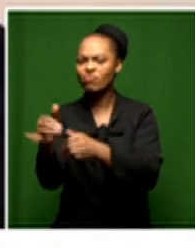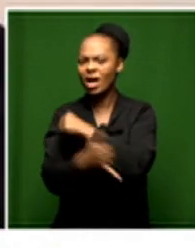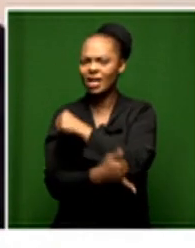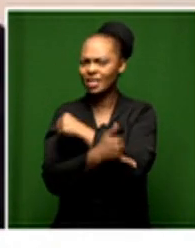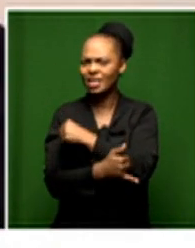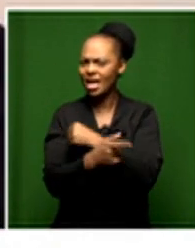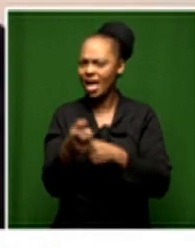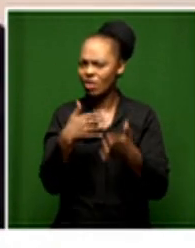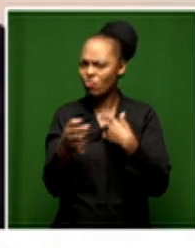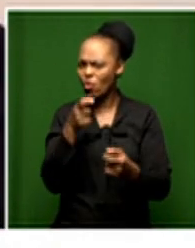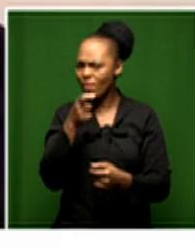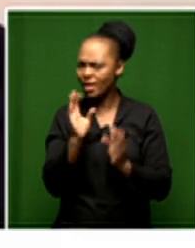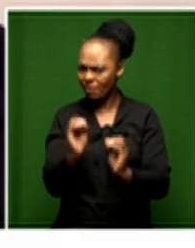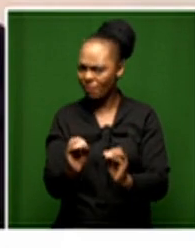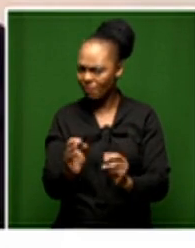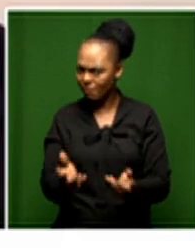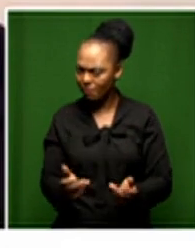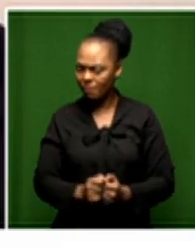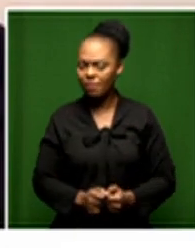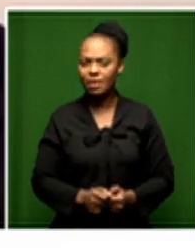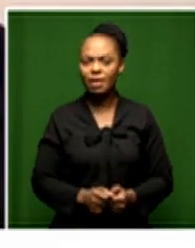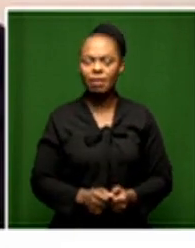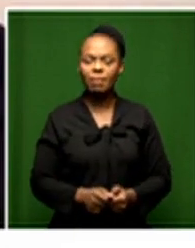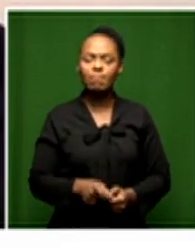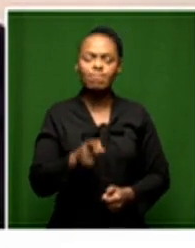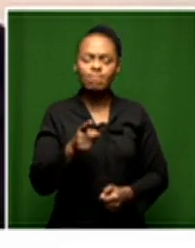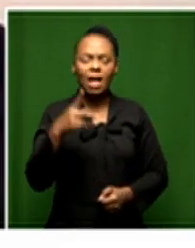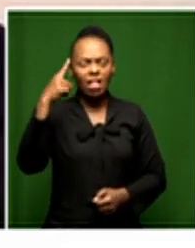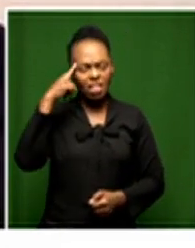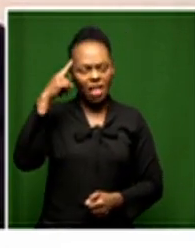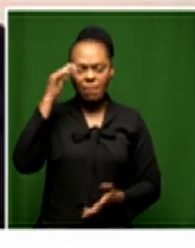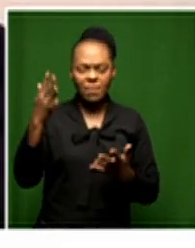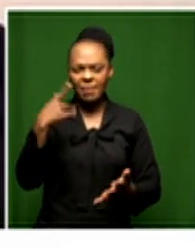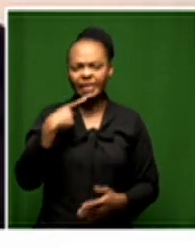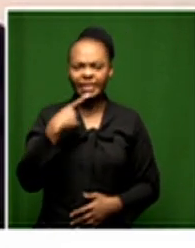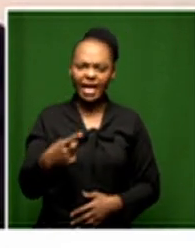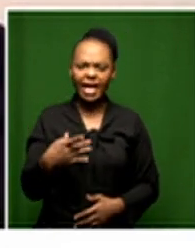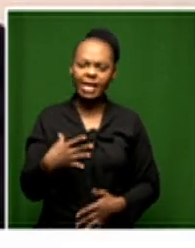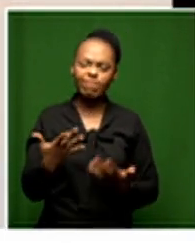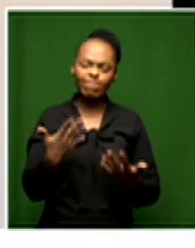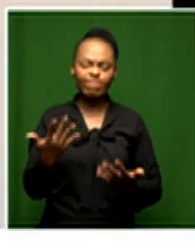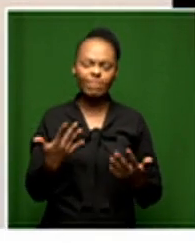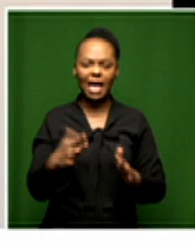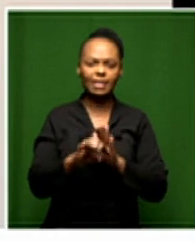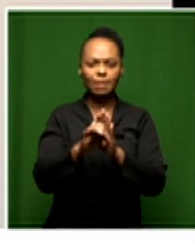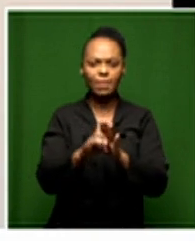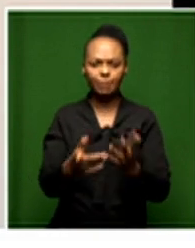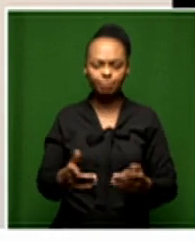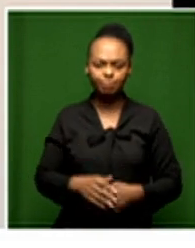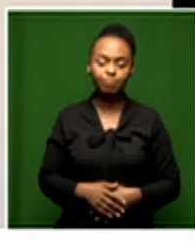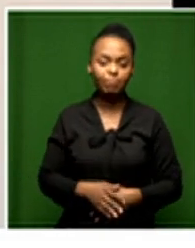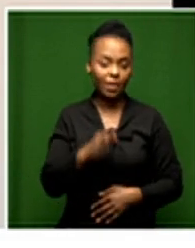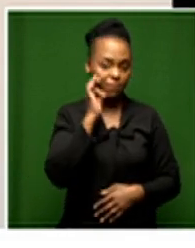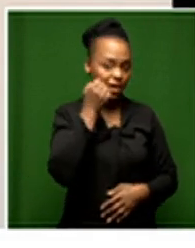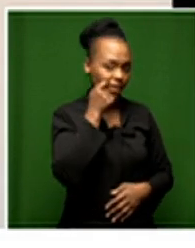particular decision? I think you could say, for example, that for France,